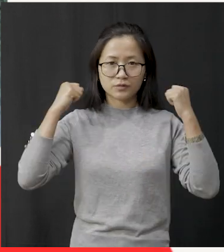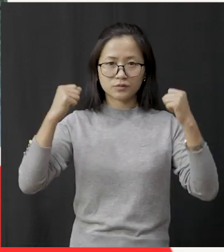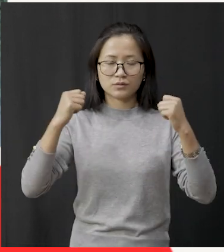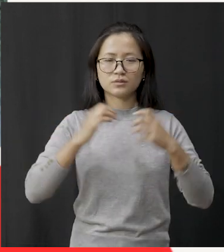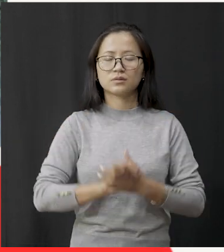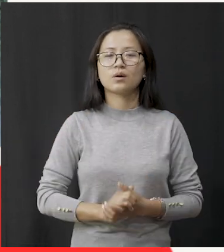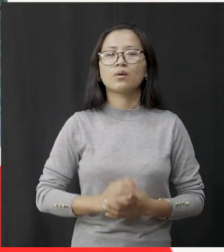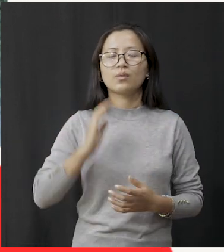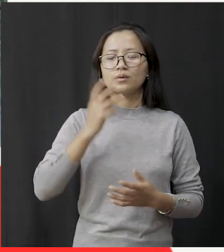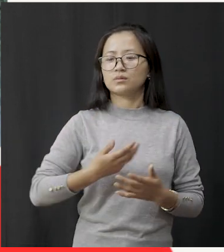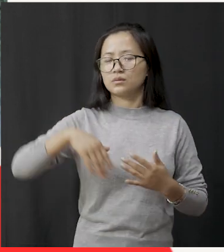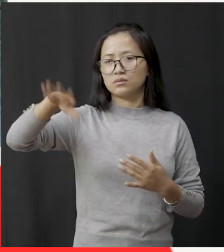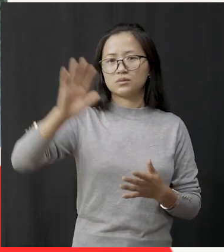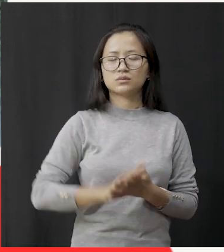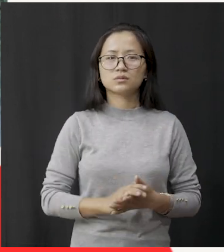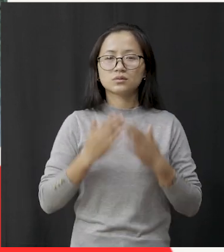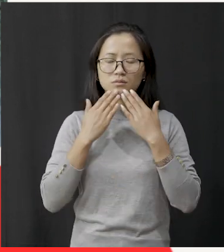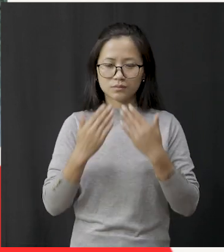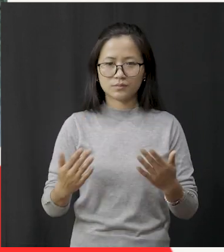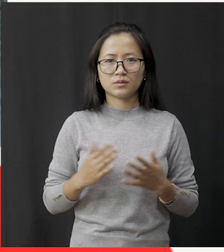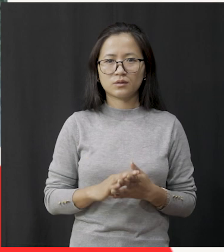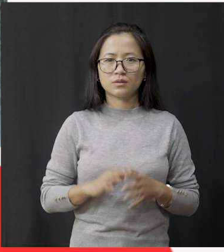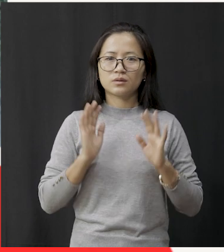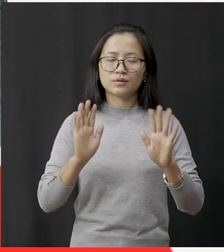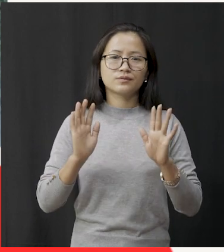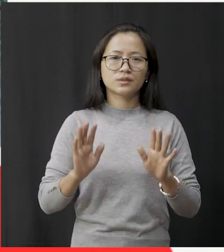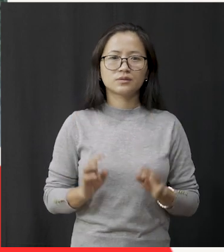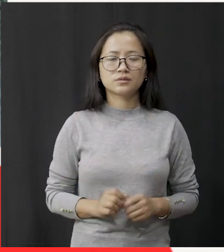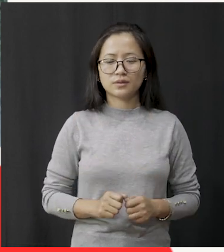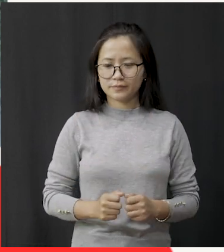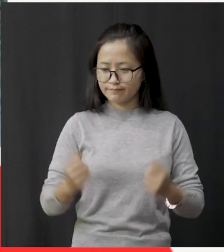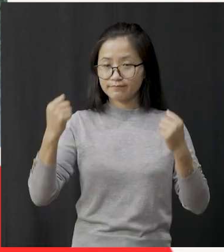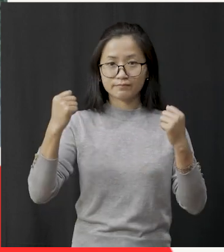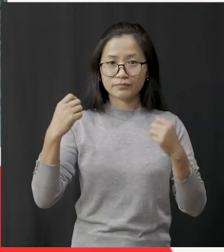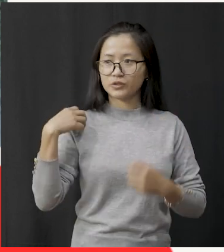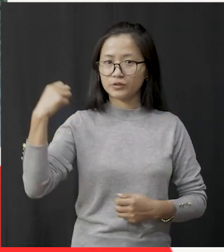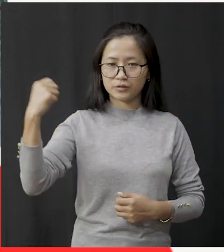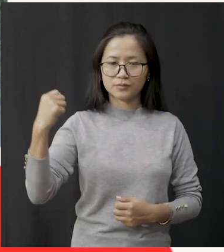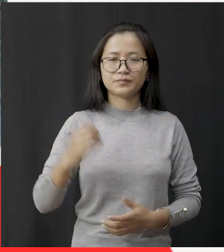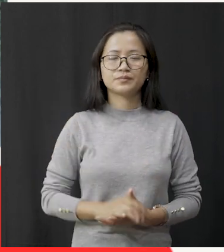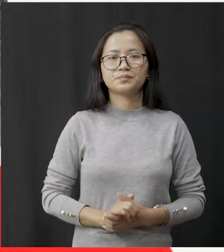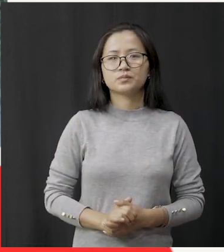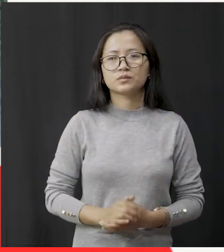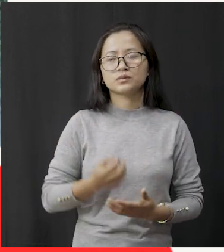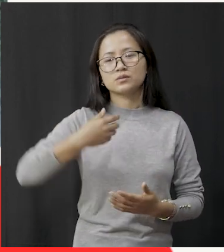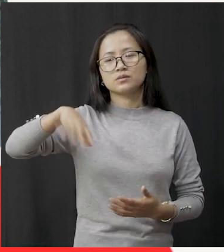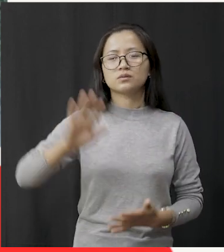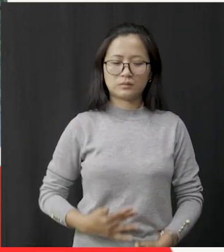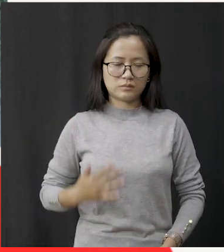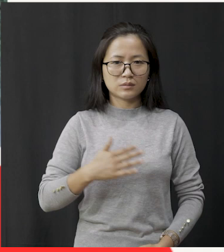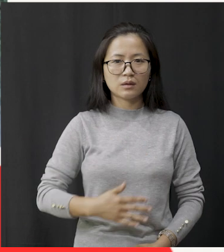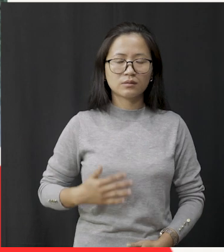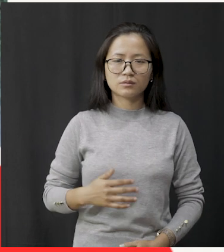So when we go out, when we go to school, we will have that energy, okay? And we will not go